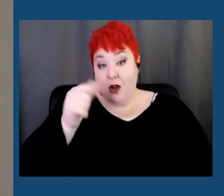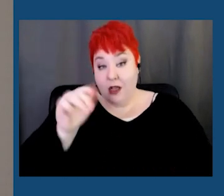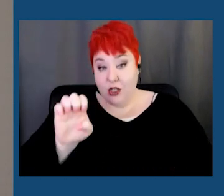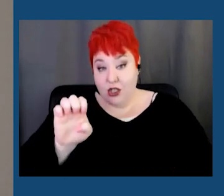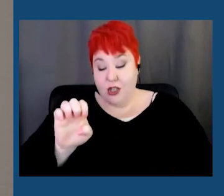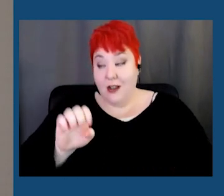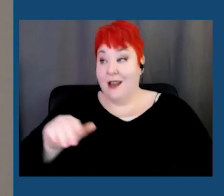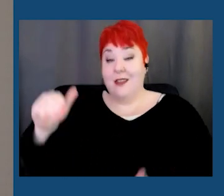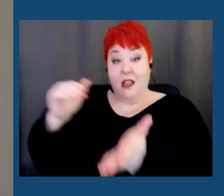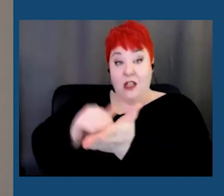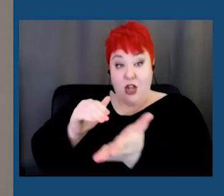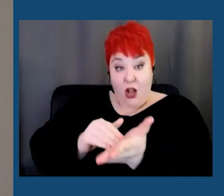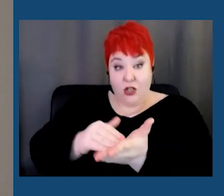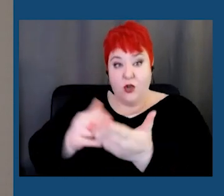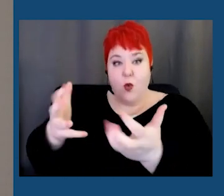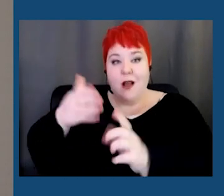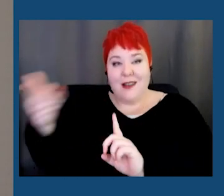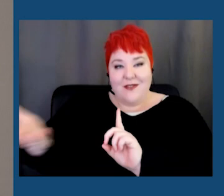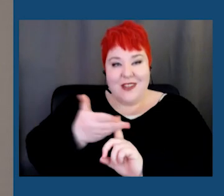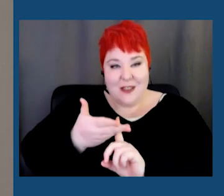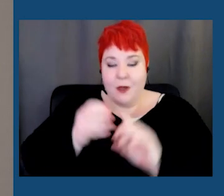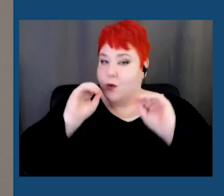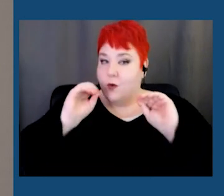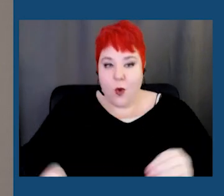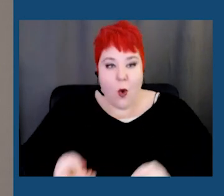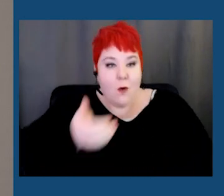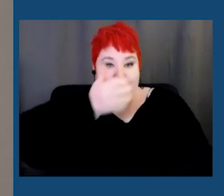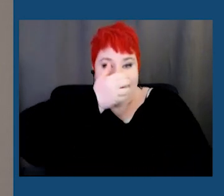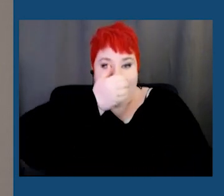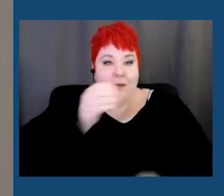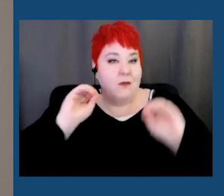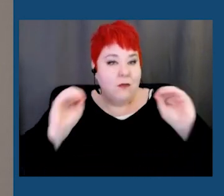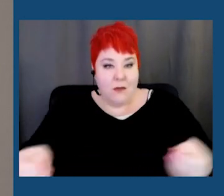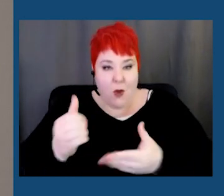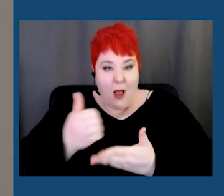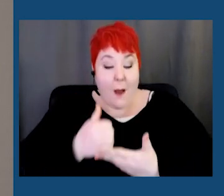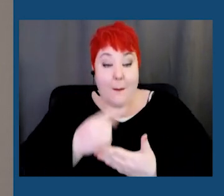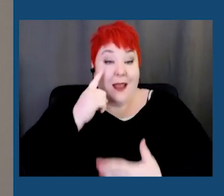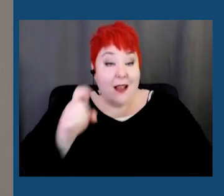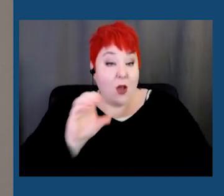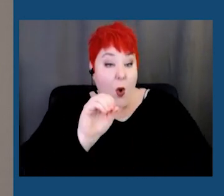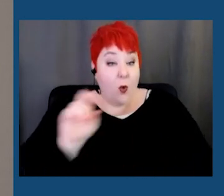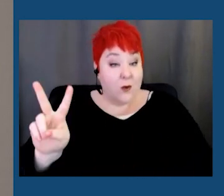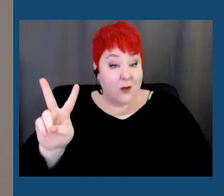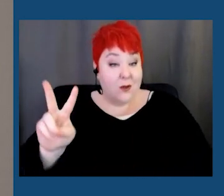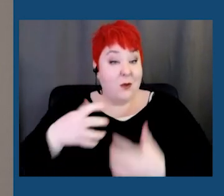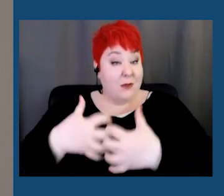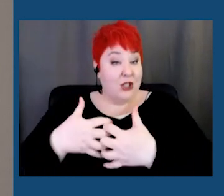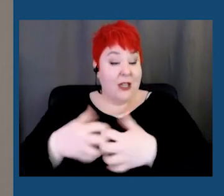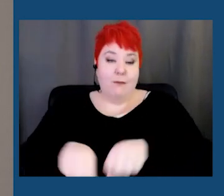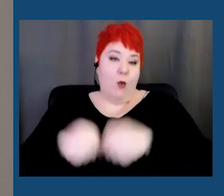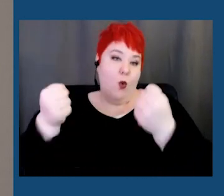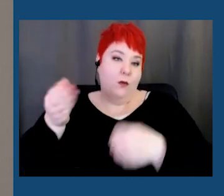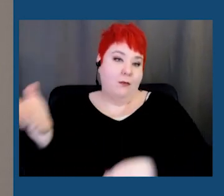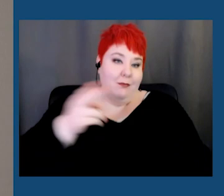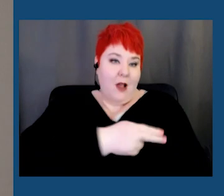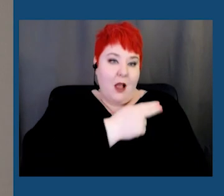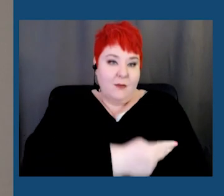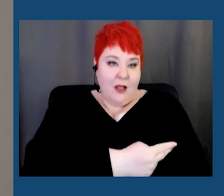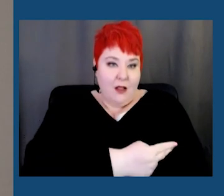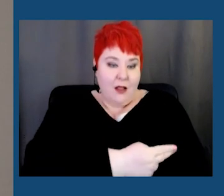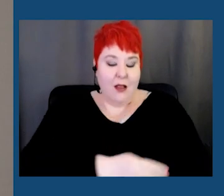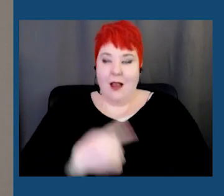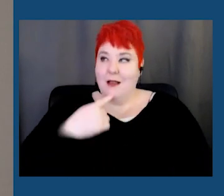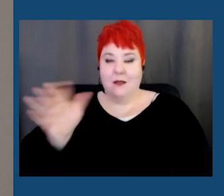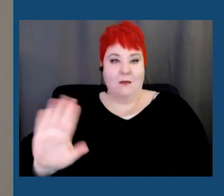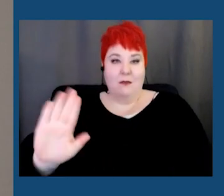no anesthesia under the excuse that the hospital's oxygen machine tank was broken. I said no to this